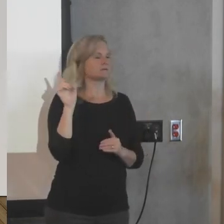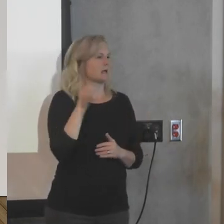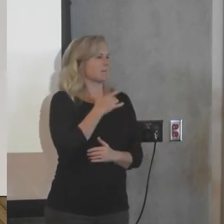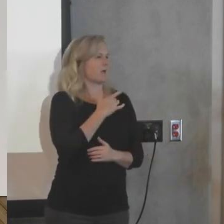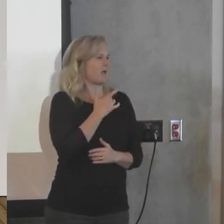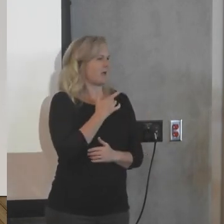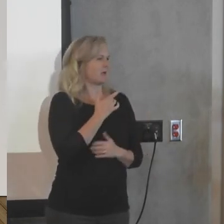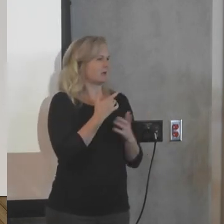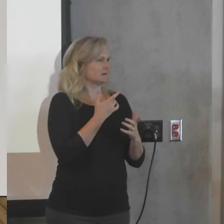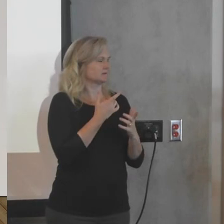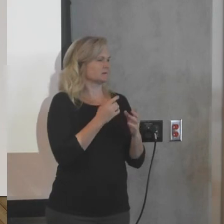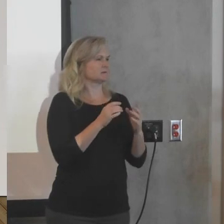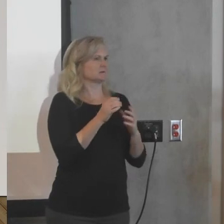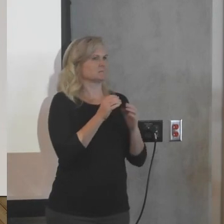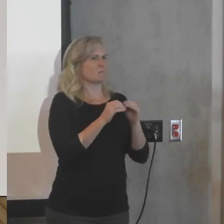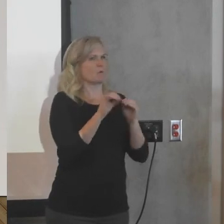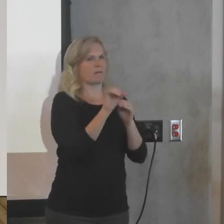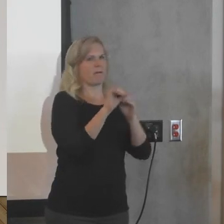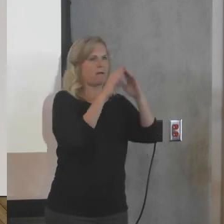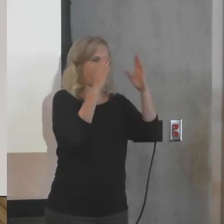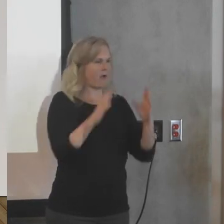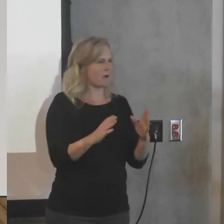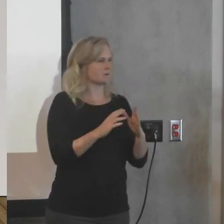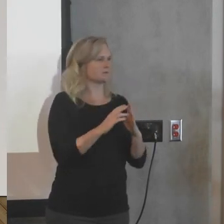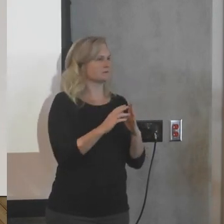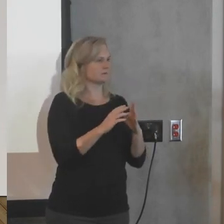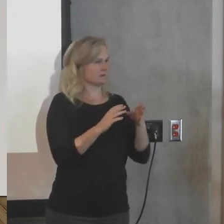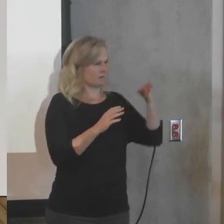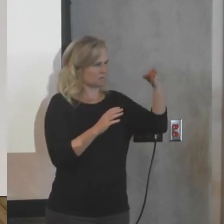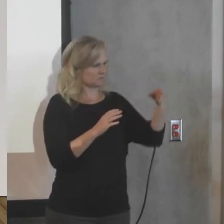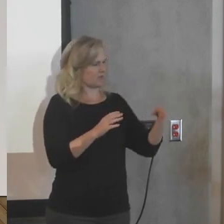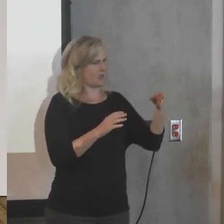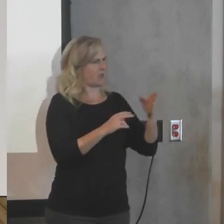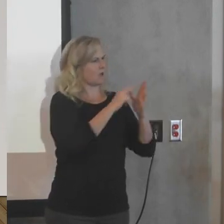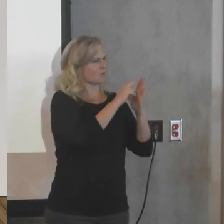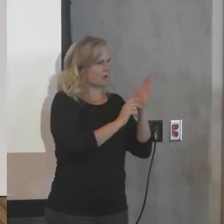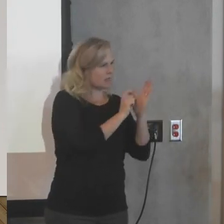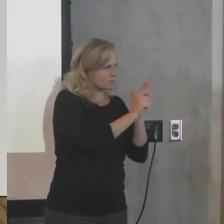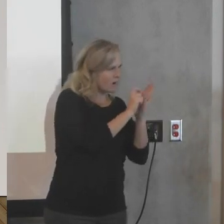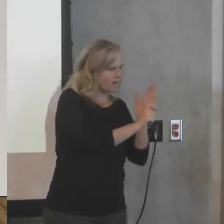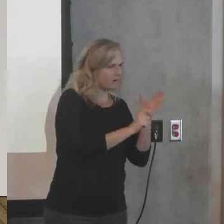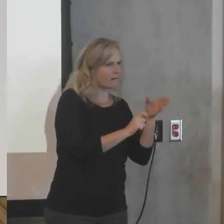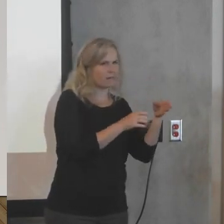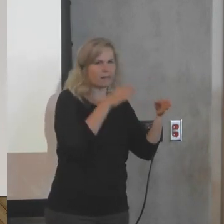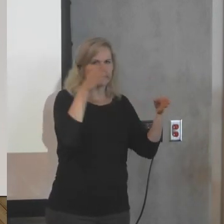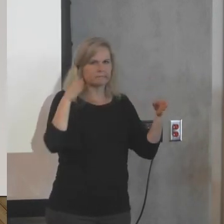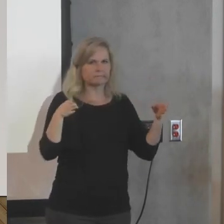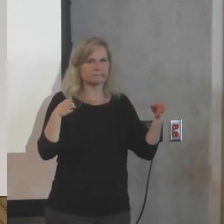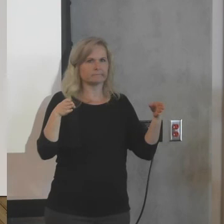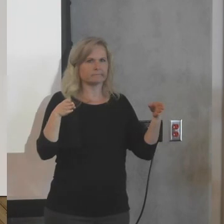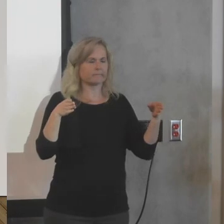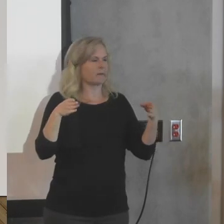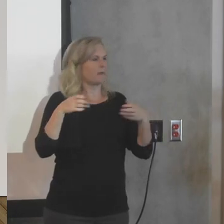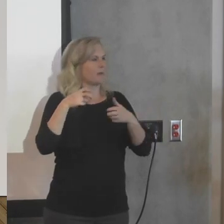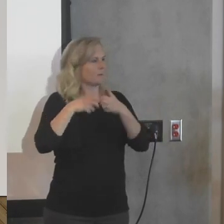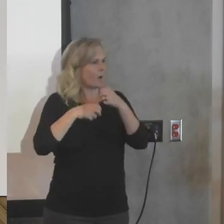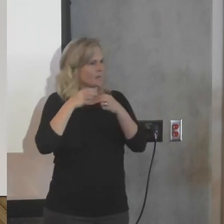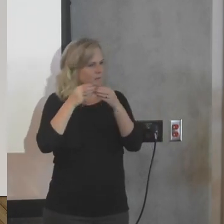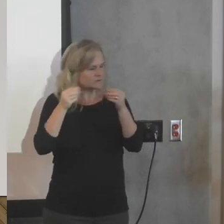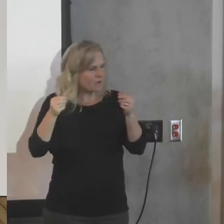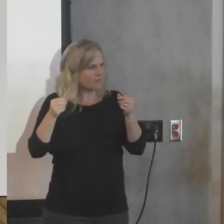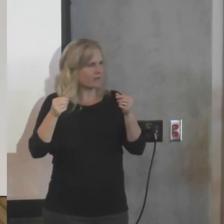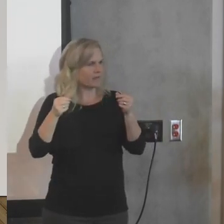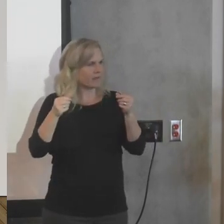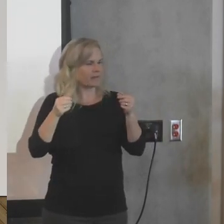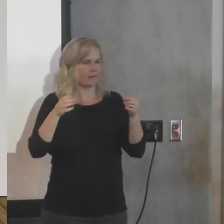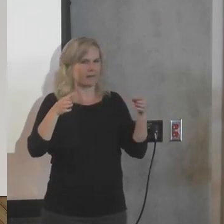So reading, writing, and reading comprehension would be one side of the house. And then the next, problem solving and reasoning, is the